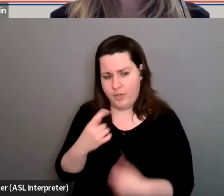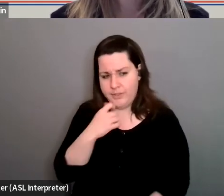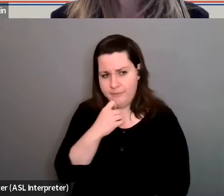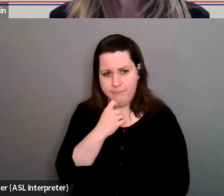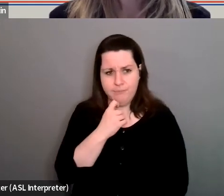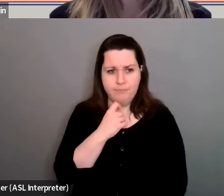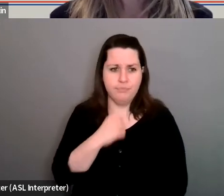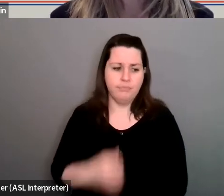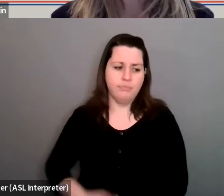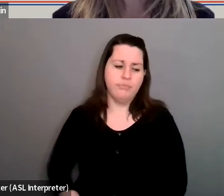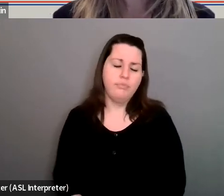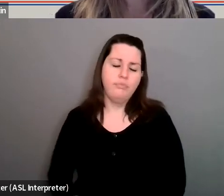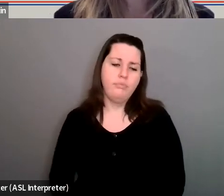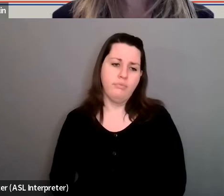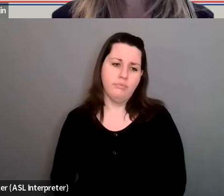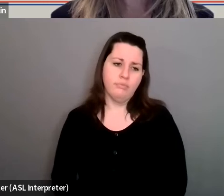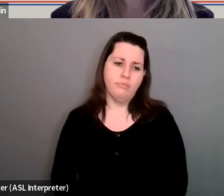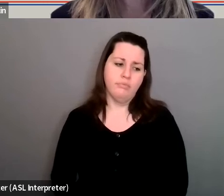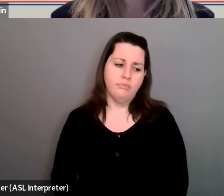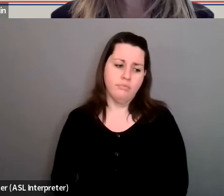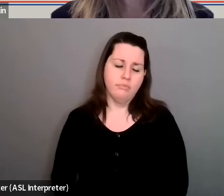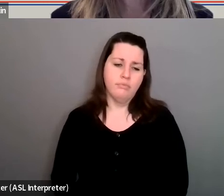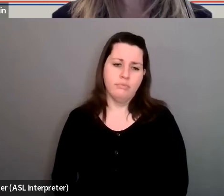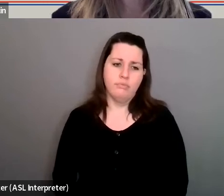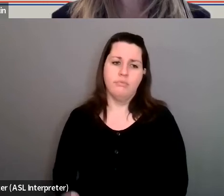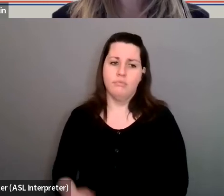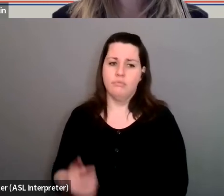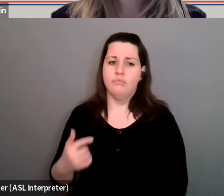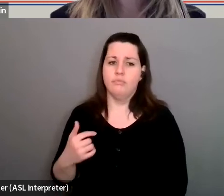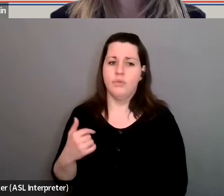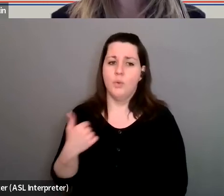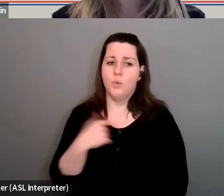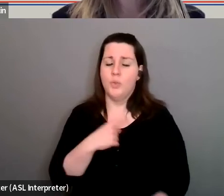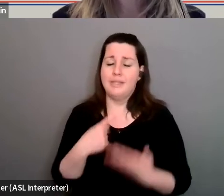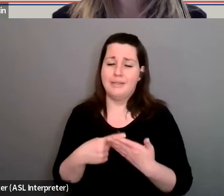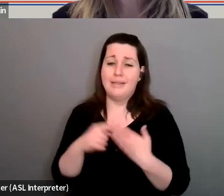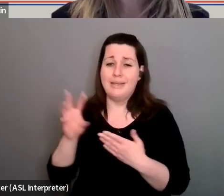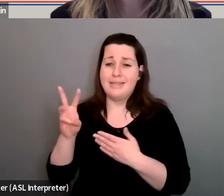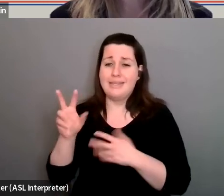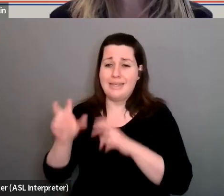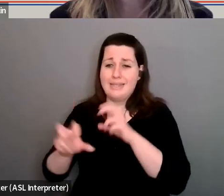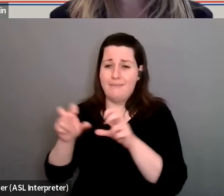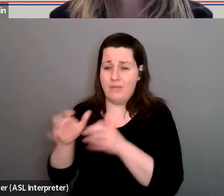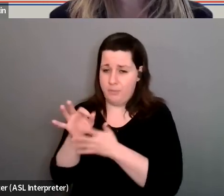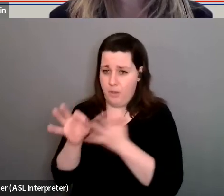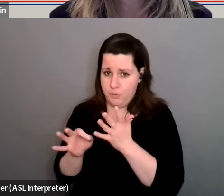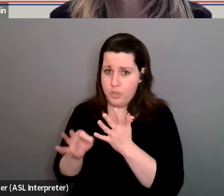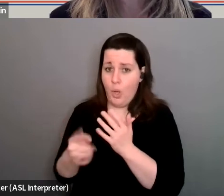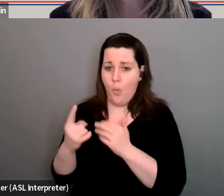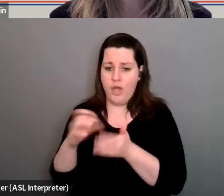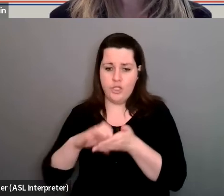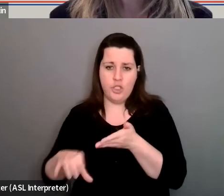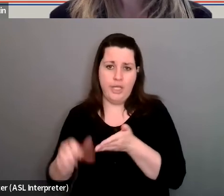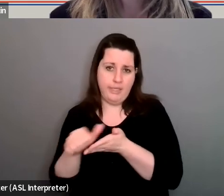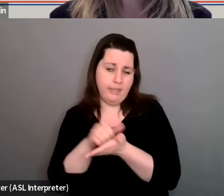direction to go. We talked a little bit about there's 6 investment options, and then there's one checking